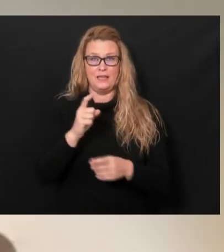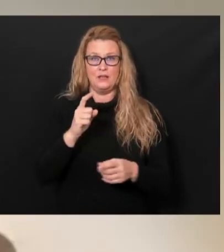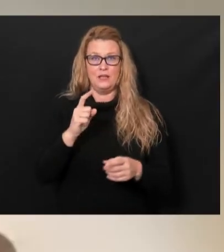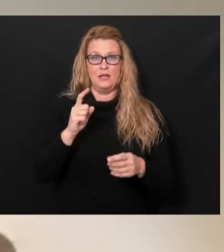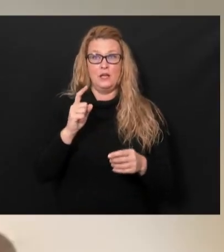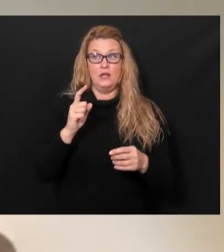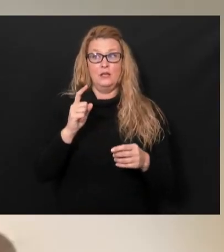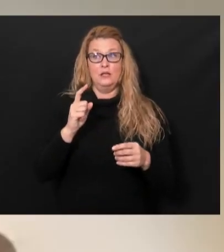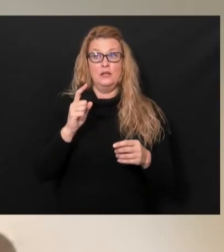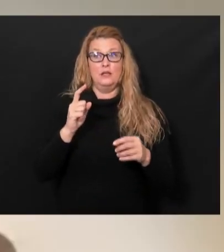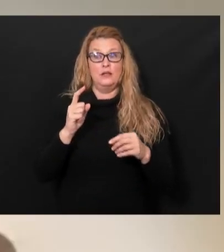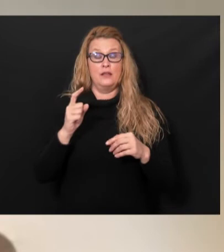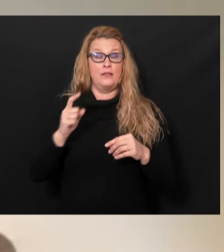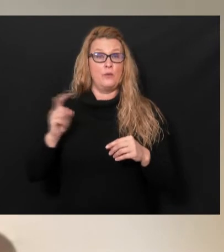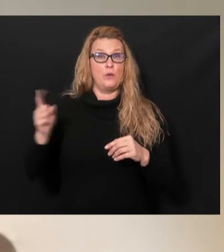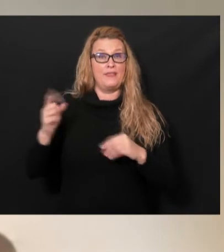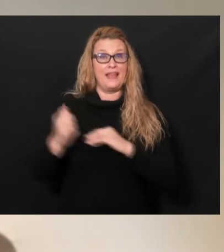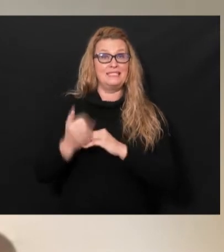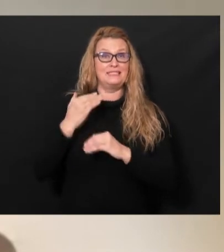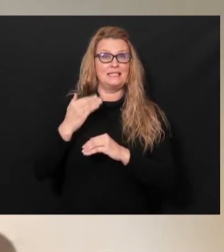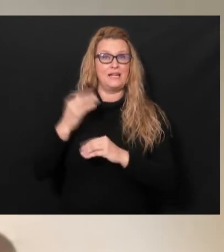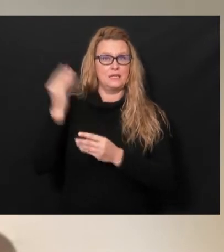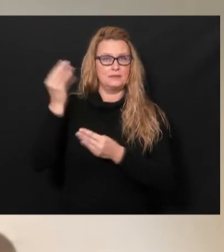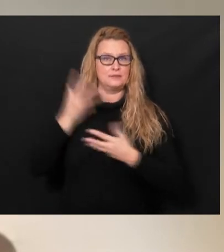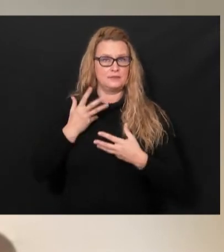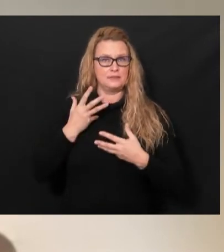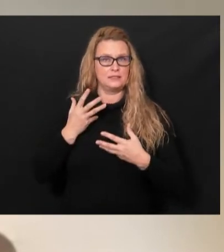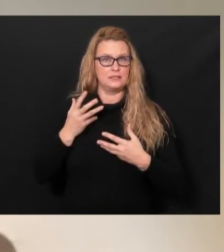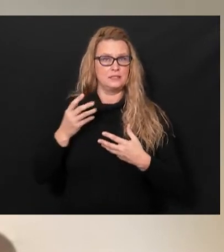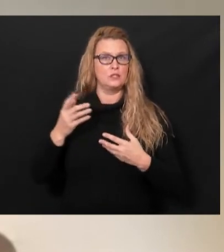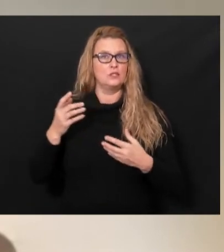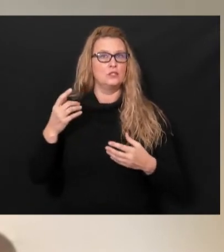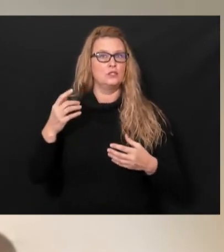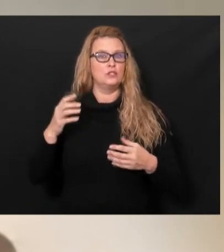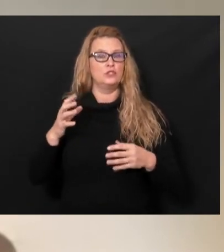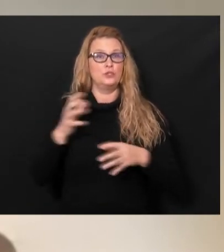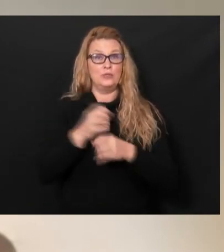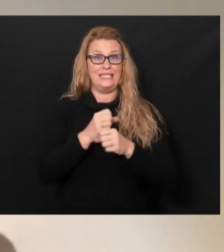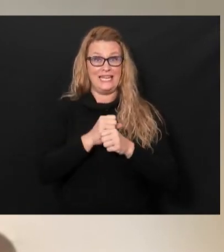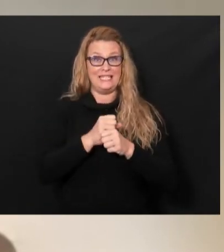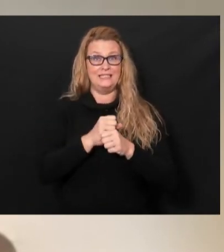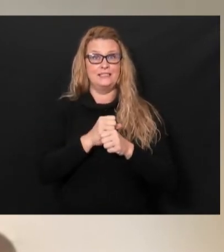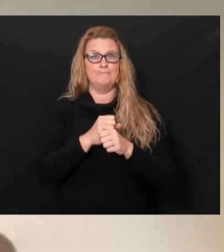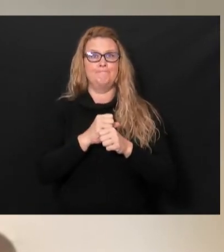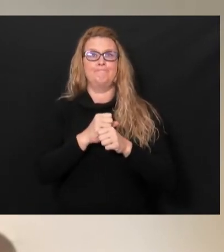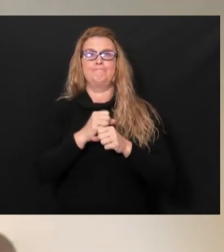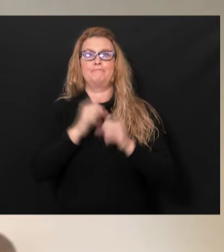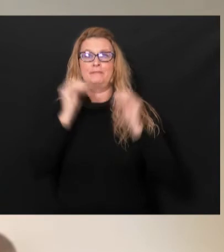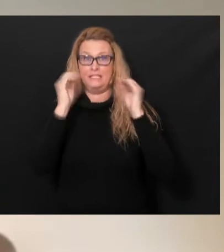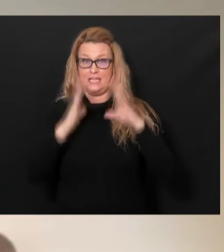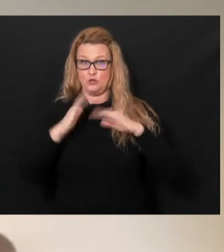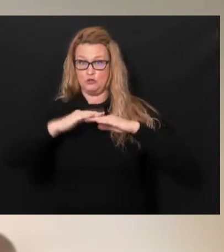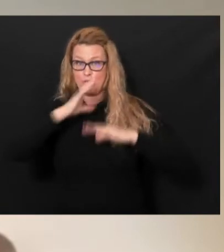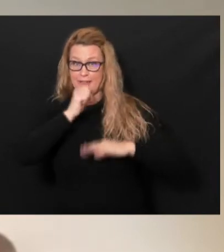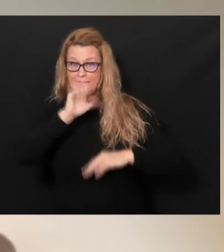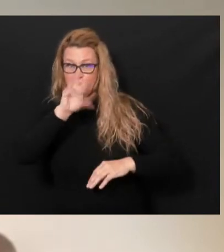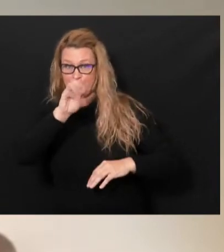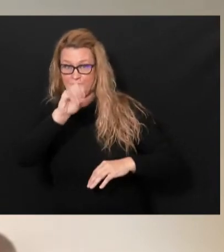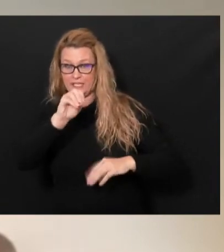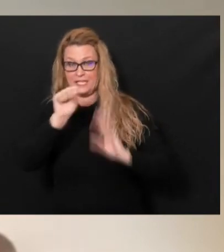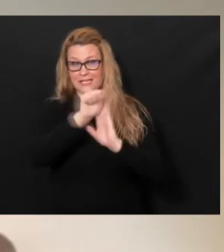issue went out to collect the teachers over 50, there was also some notice from the State Board